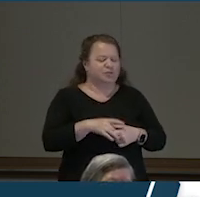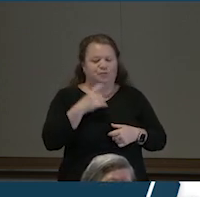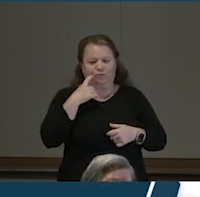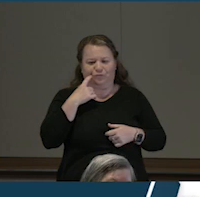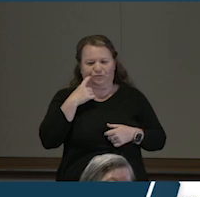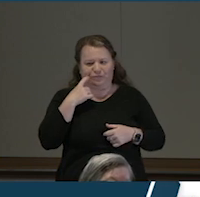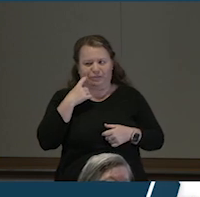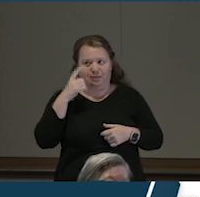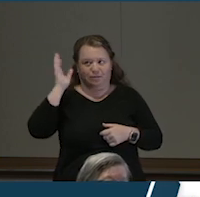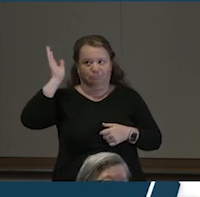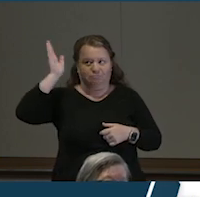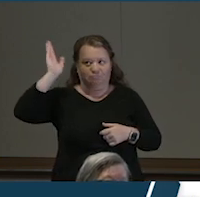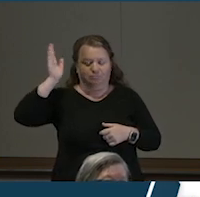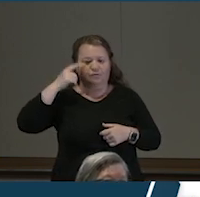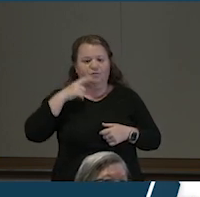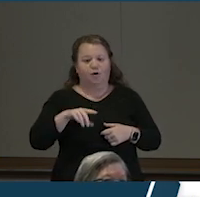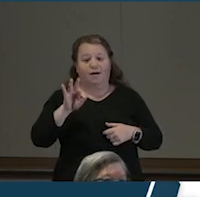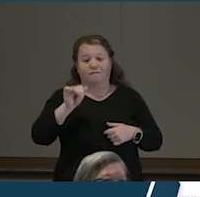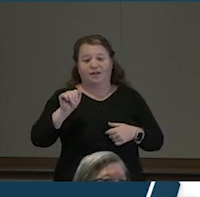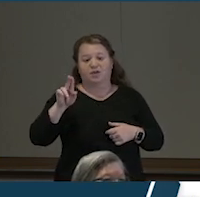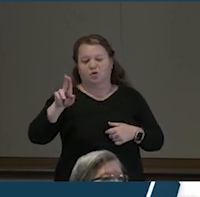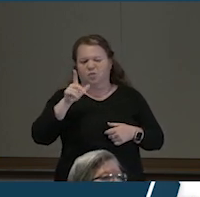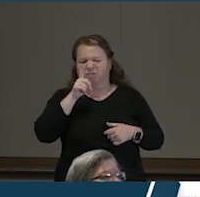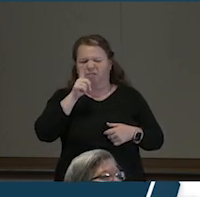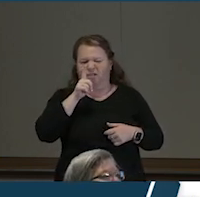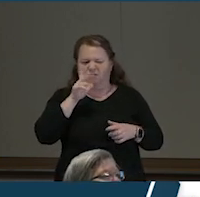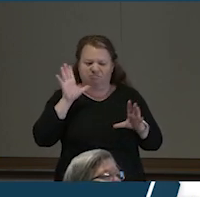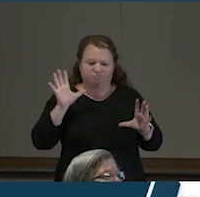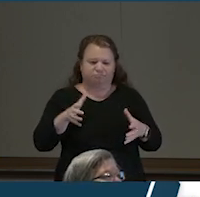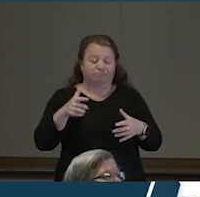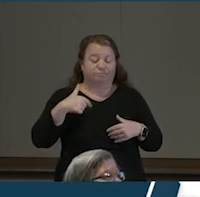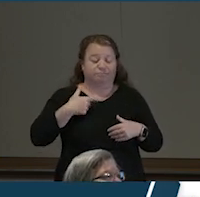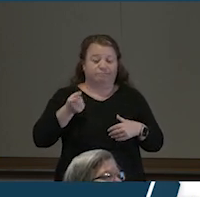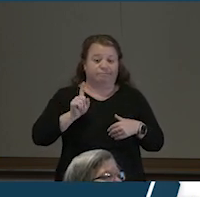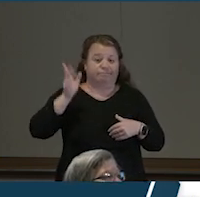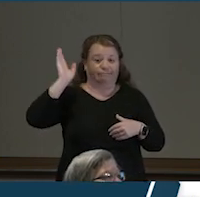day for FAU CARD. It was a luncheon, and I was saying to them,